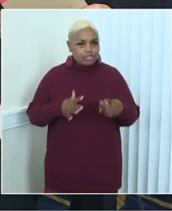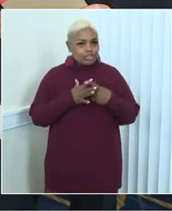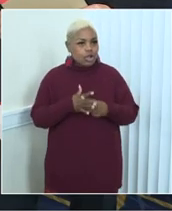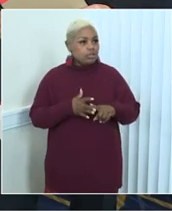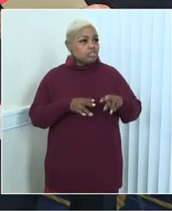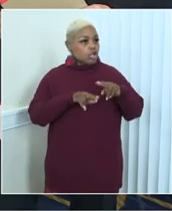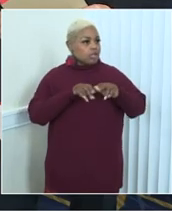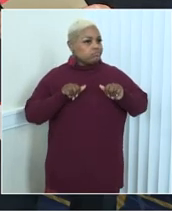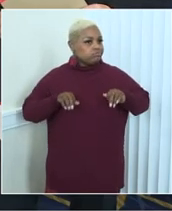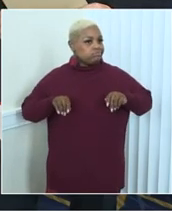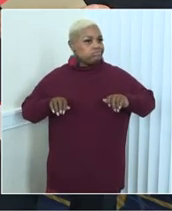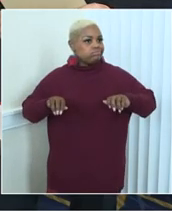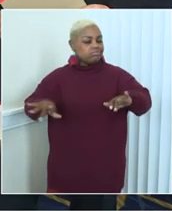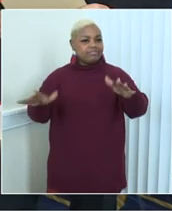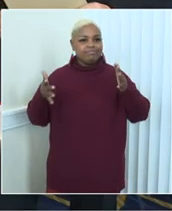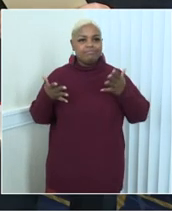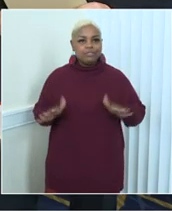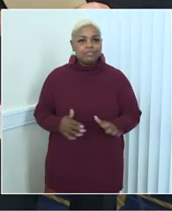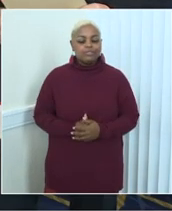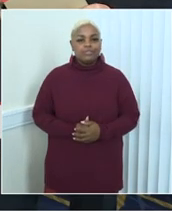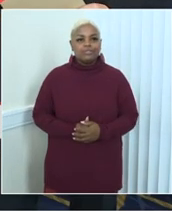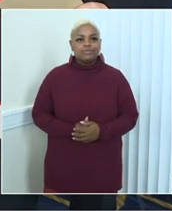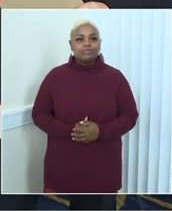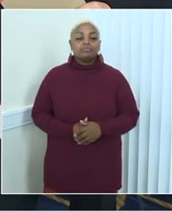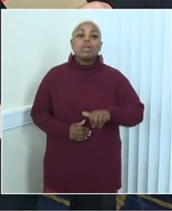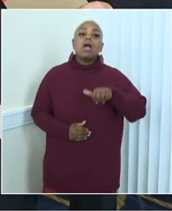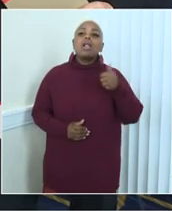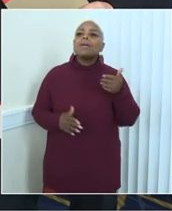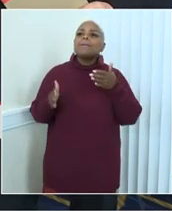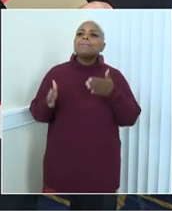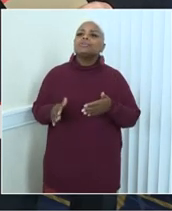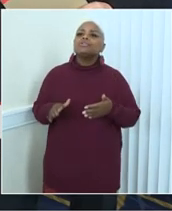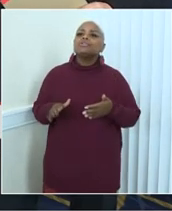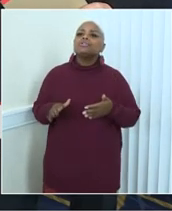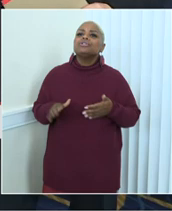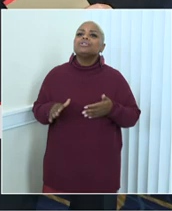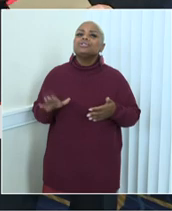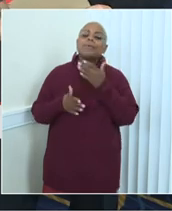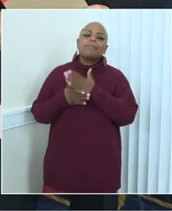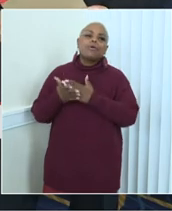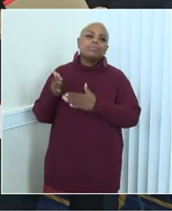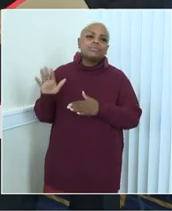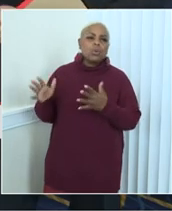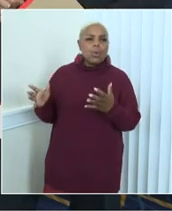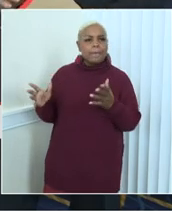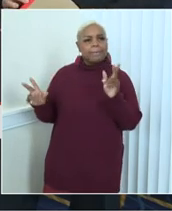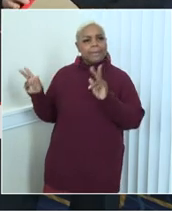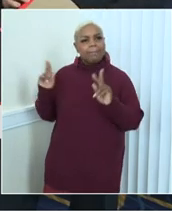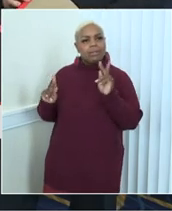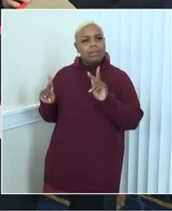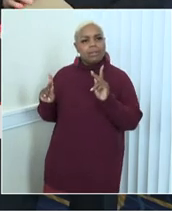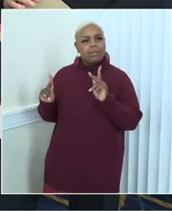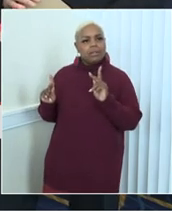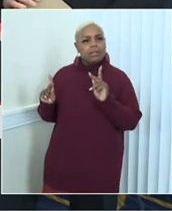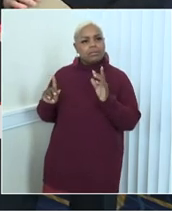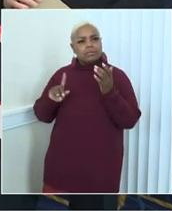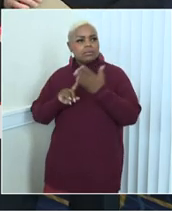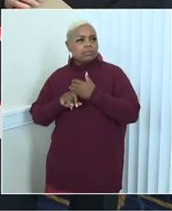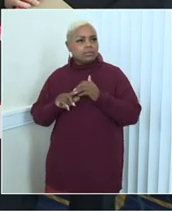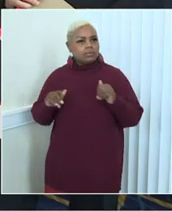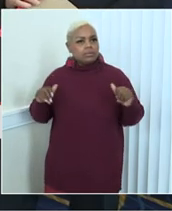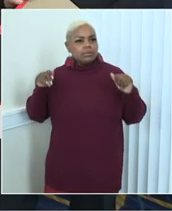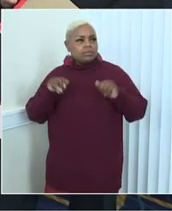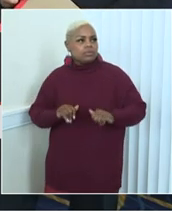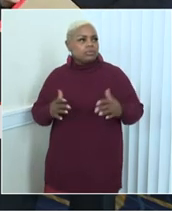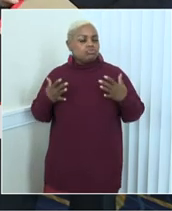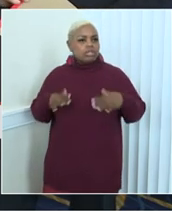across the city. But I think the other piece of it is that we want people to dress warm and to be safe if they're going to be outside. We will have our